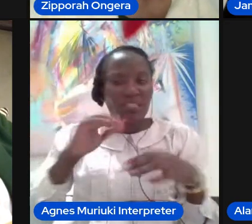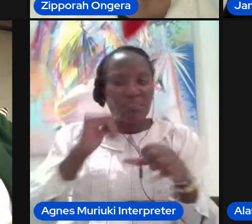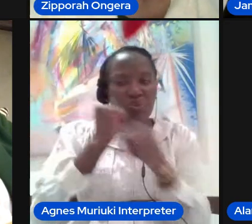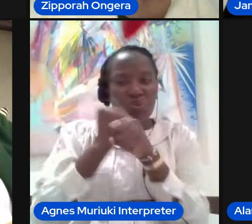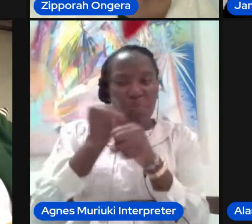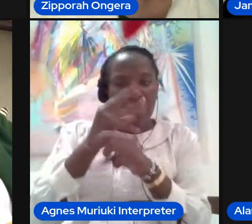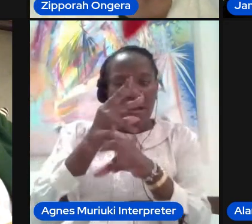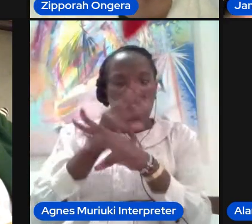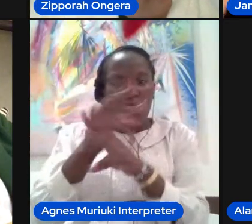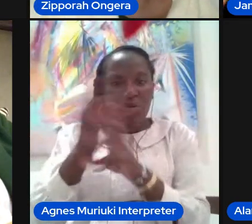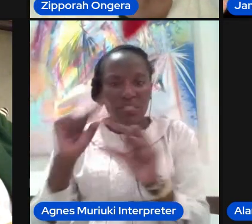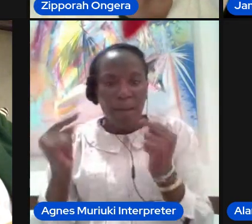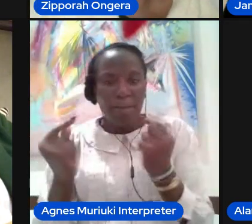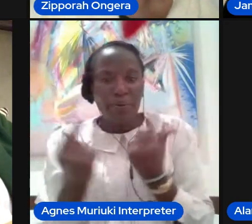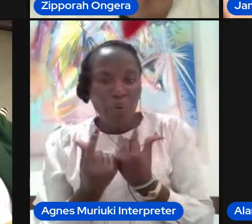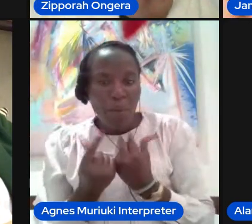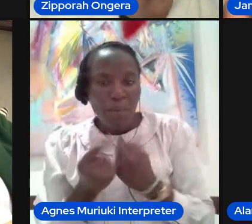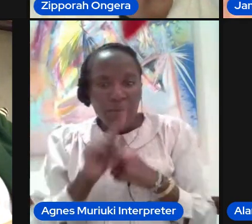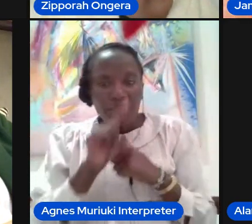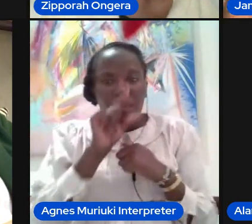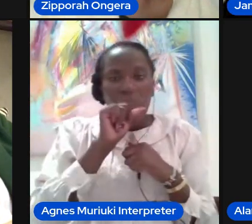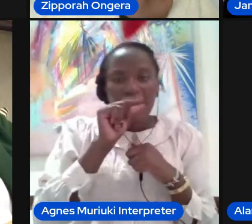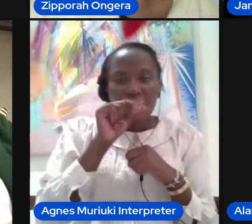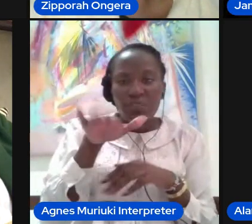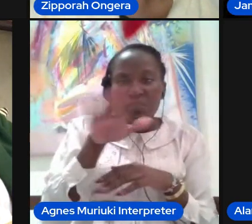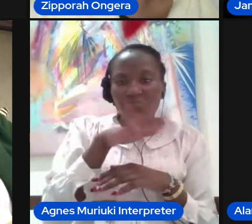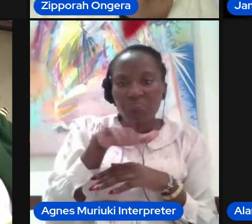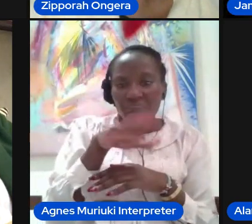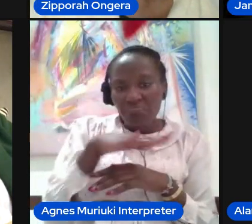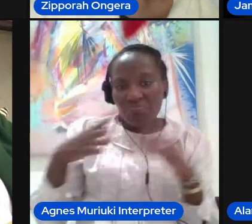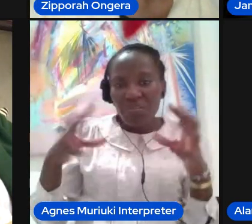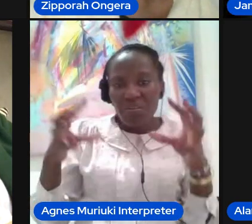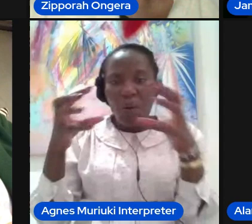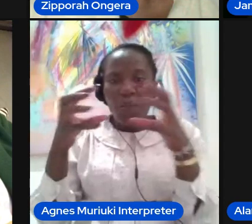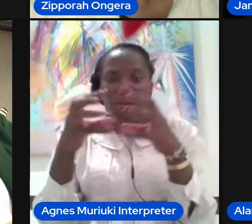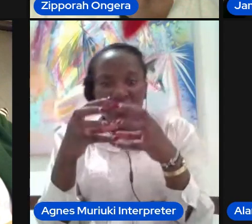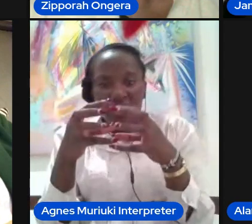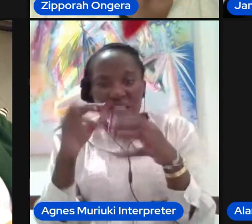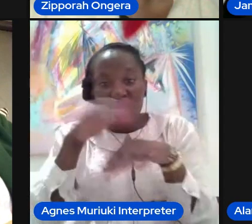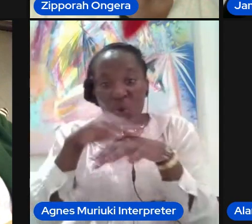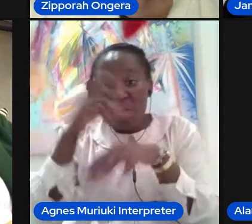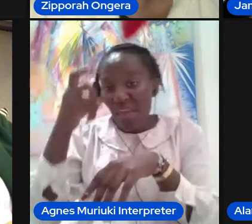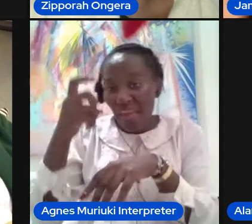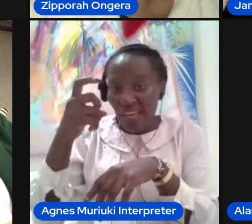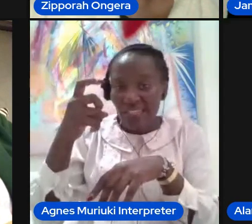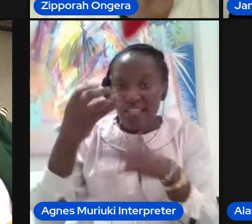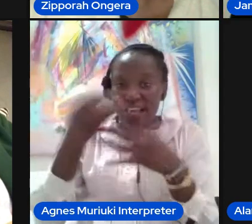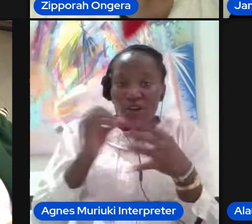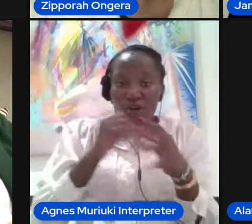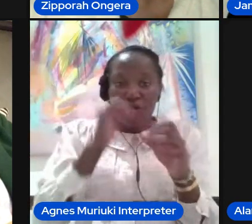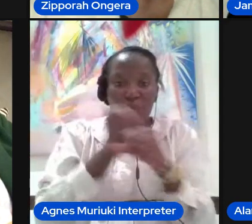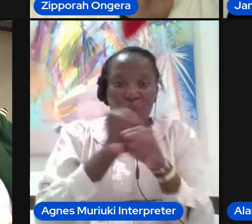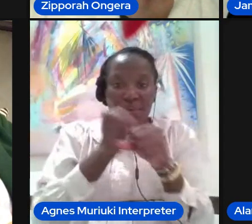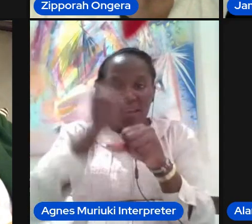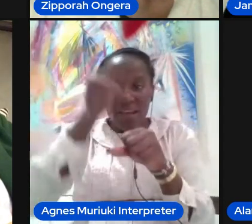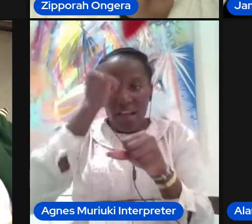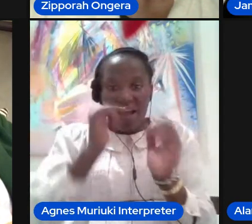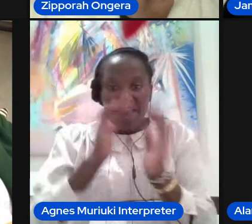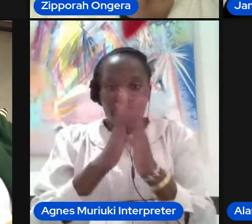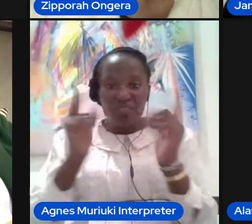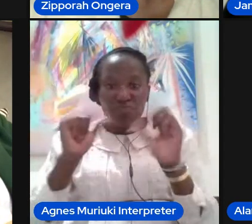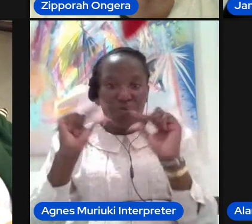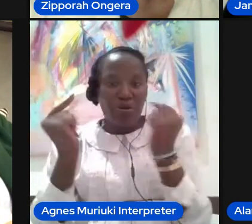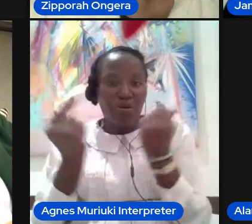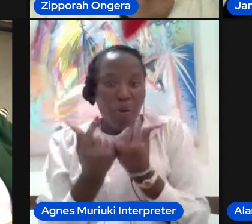you creating a Twitter space community. We have communities on X, or you creating a Facebook group, or